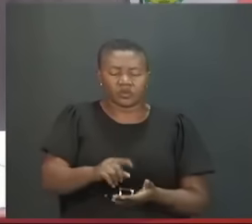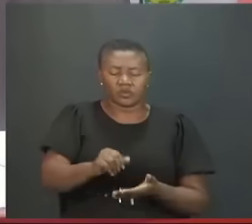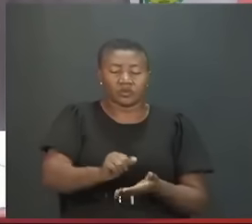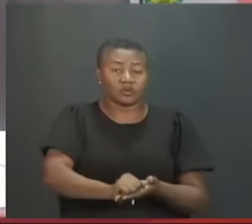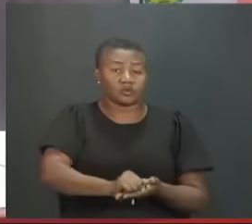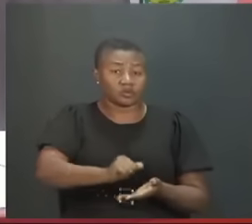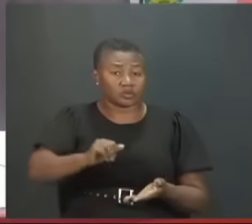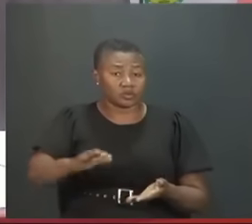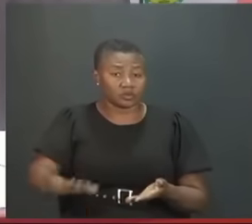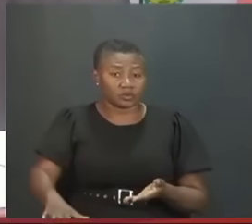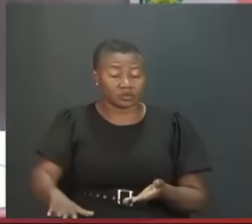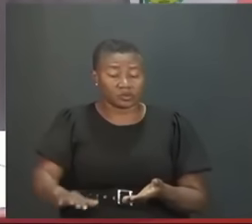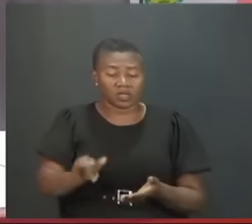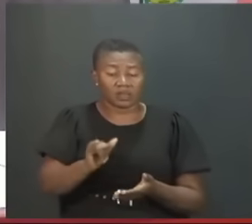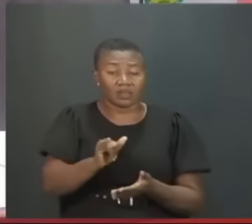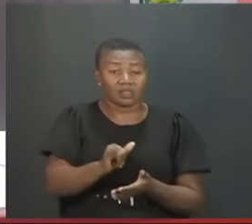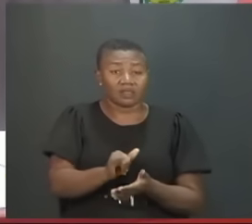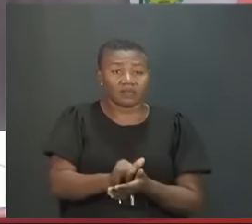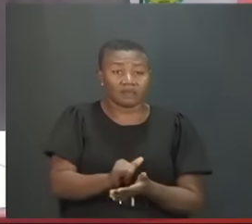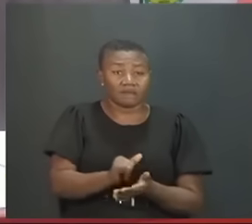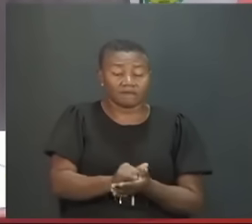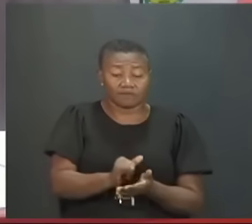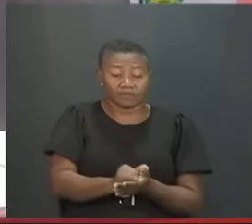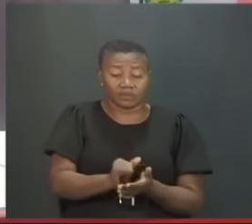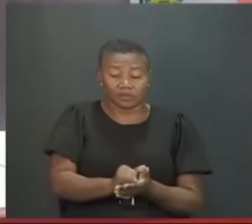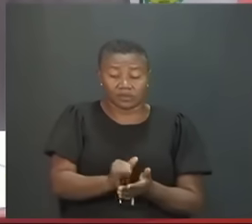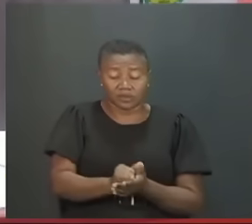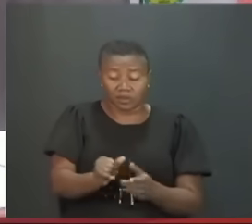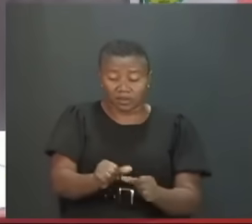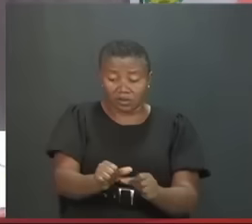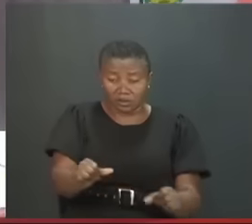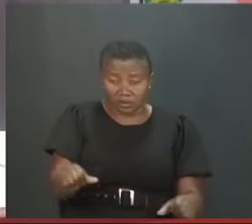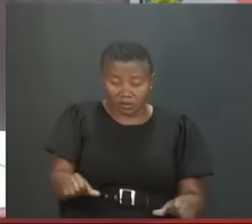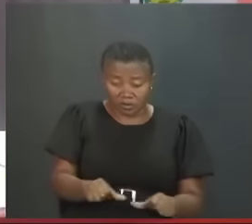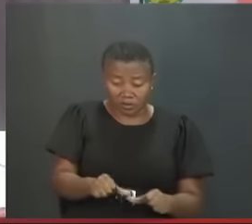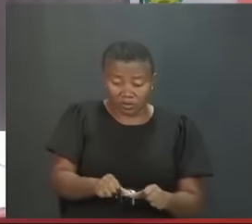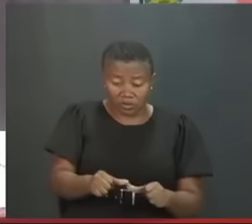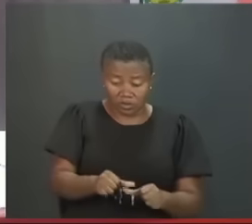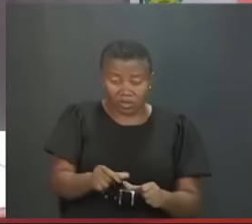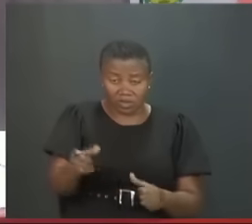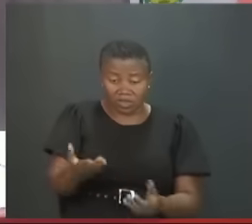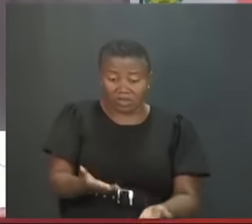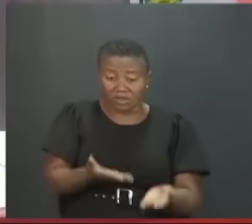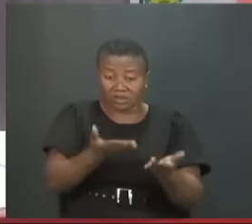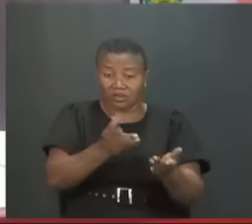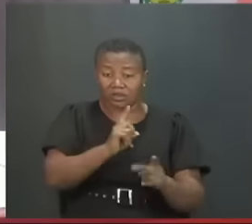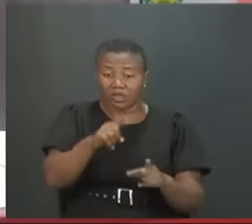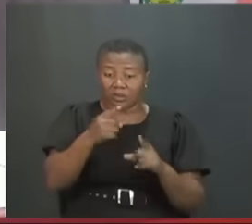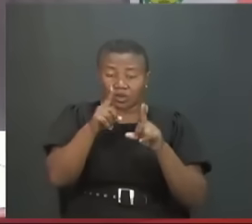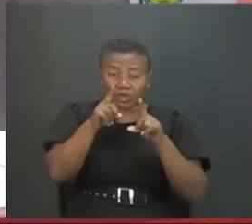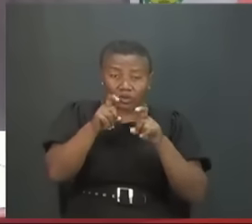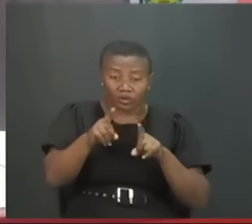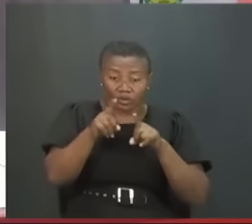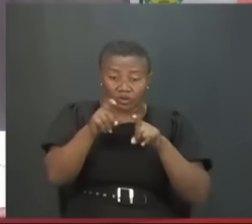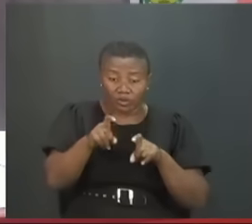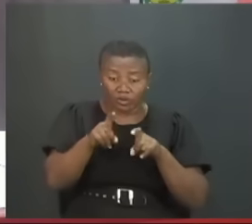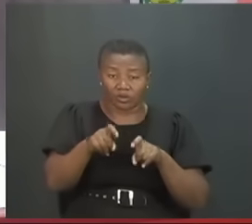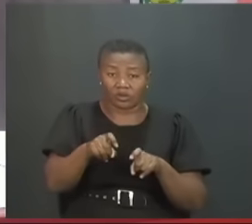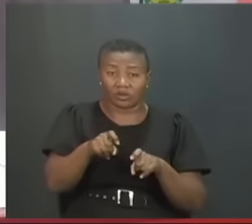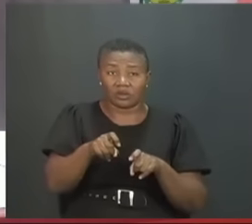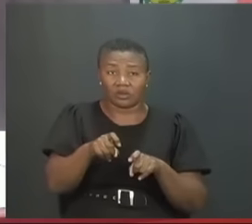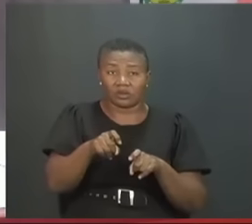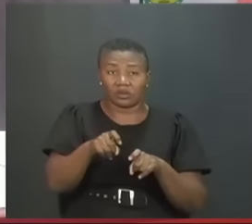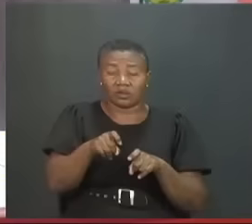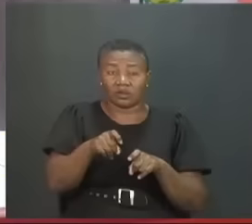withdraw that aspect of his submission to the effect that on Monday